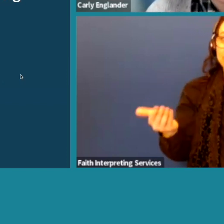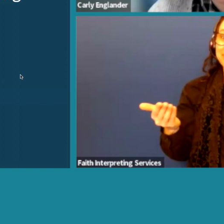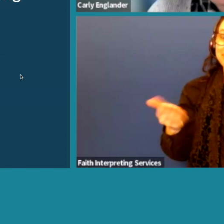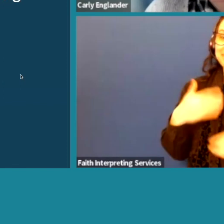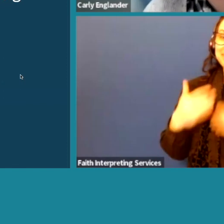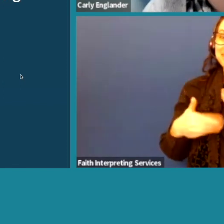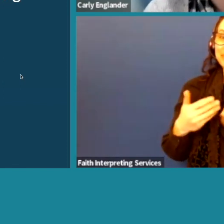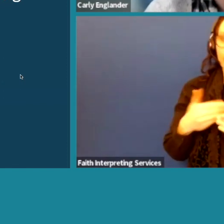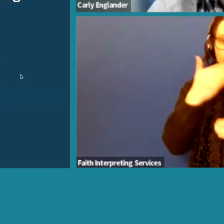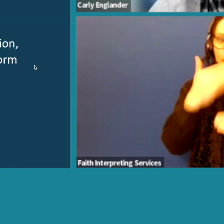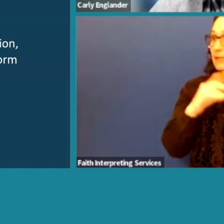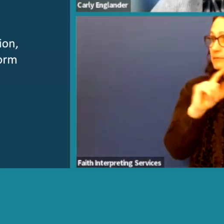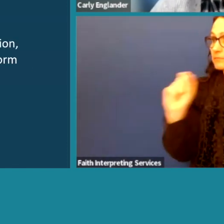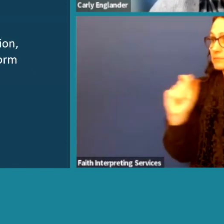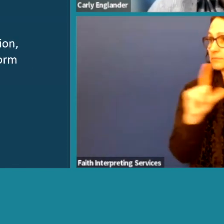Next slide, please.